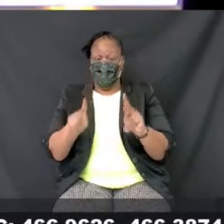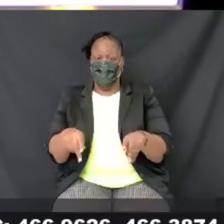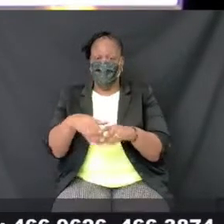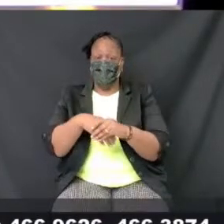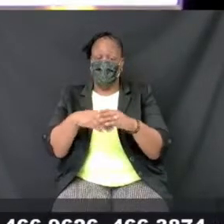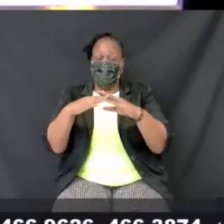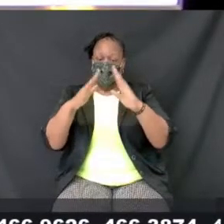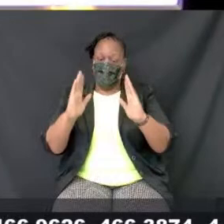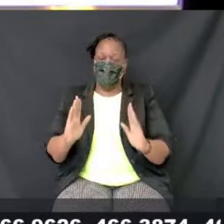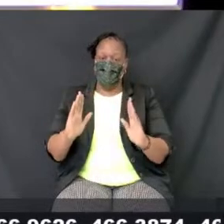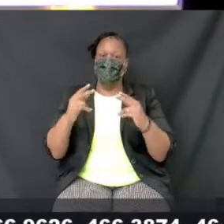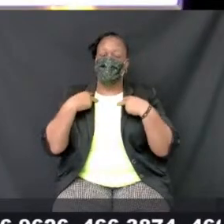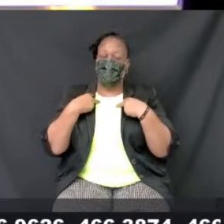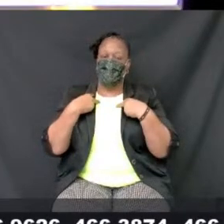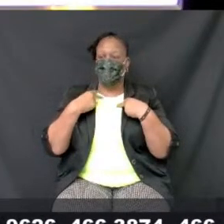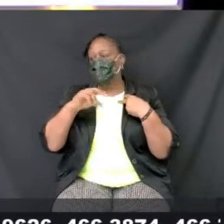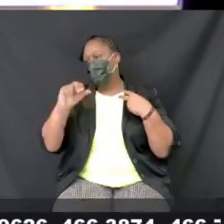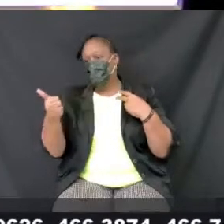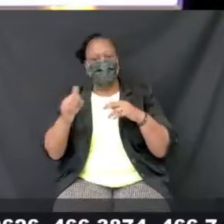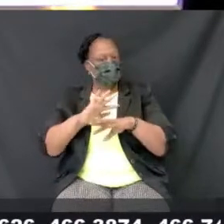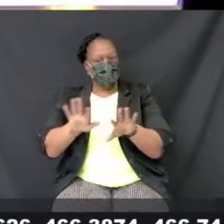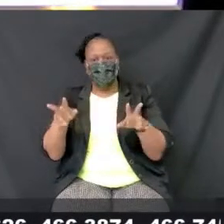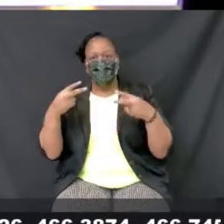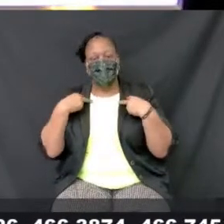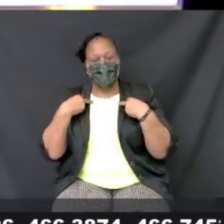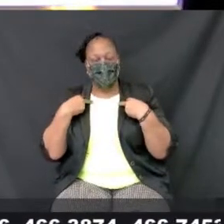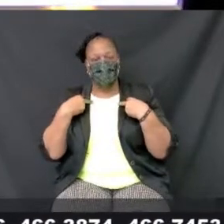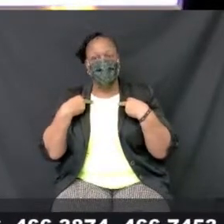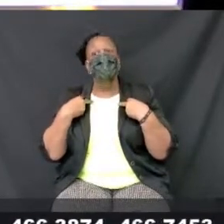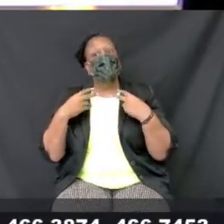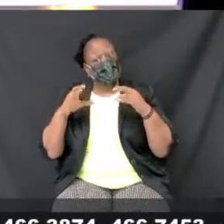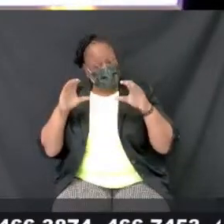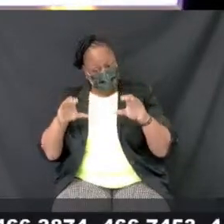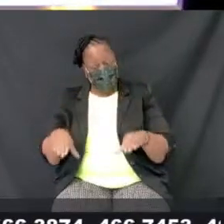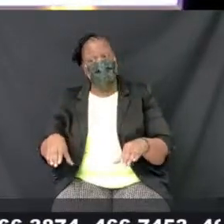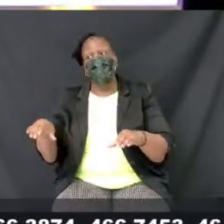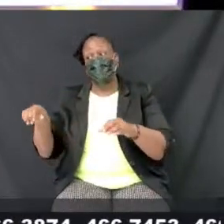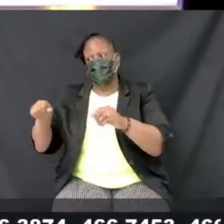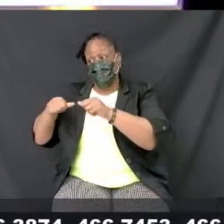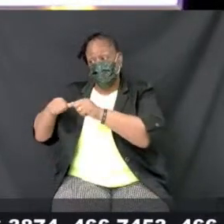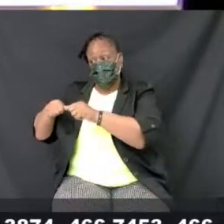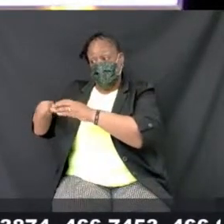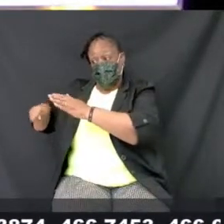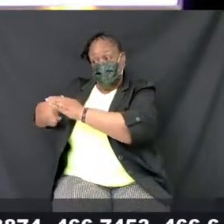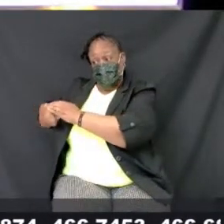by strict adherence to the non-pharmaceuticals. So please remember that.